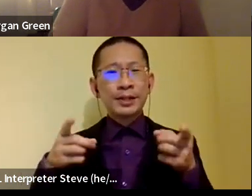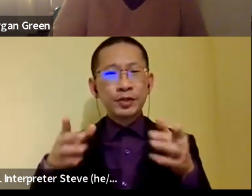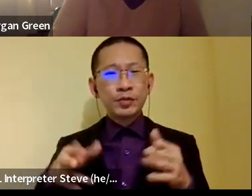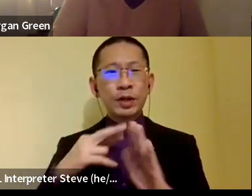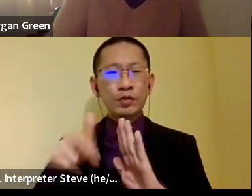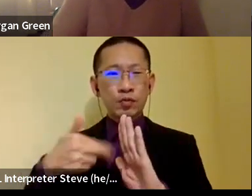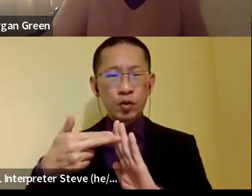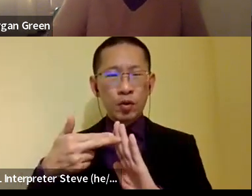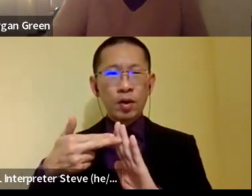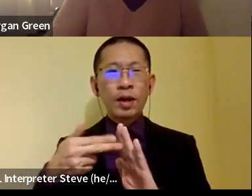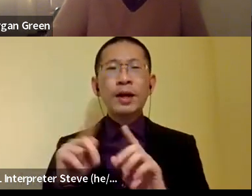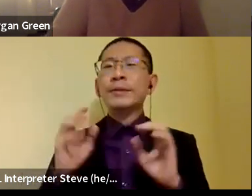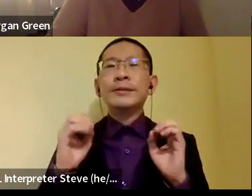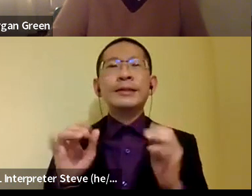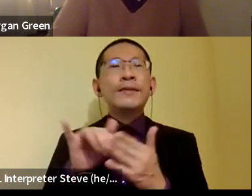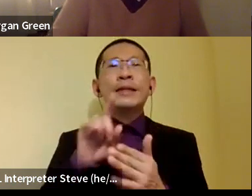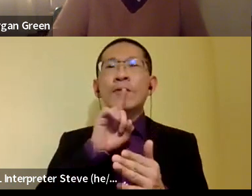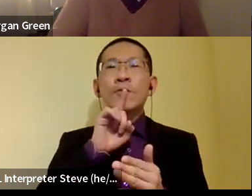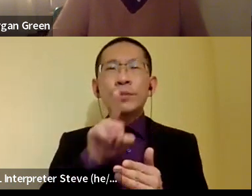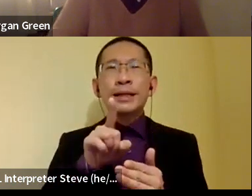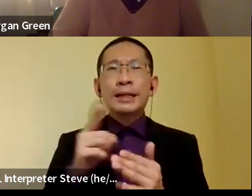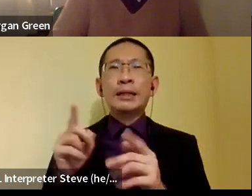role. But none of that really falls